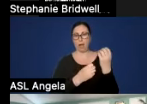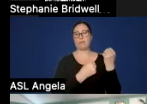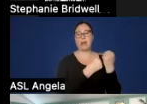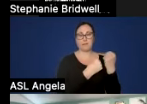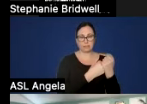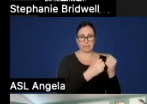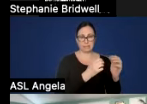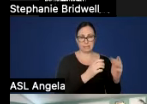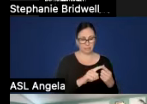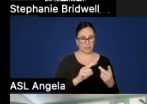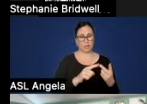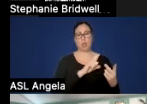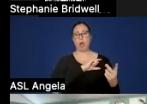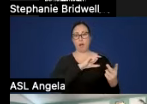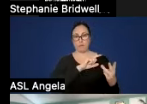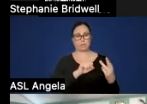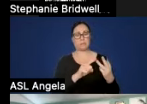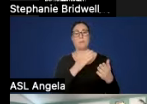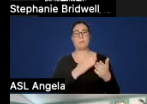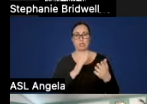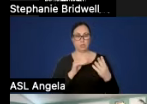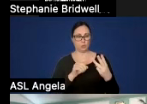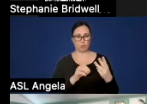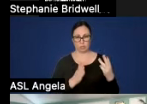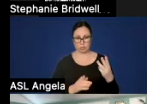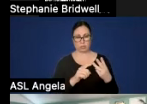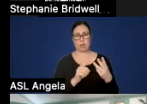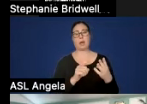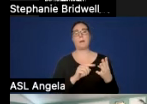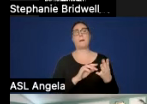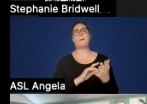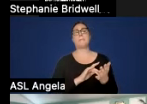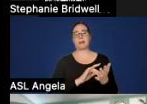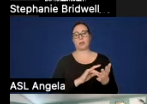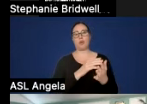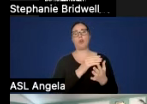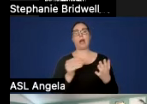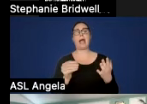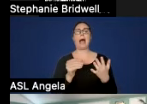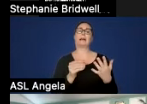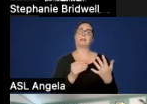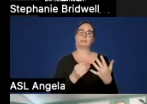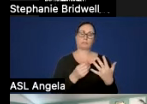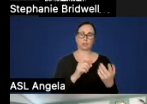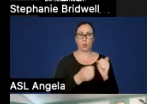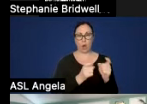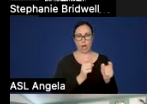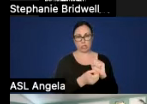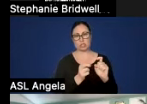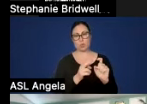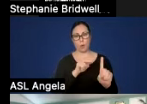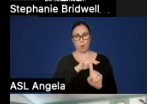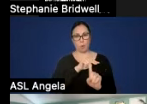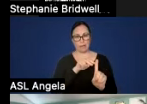enforcement, prosecution, medical, and then corrections or probation. Those are your kind of